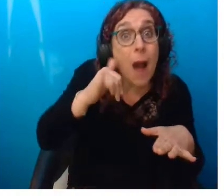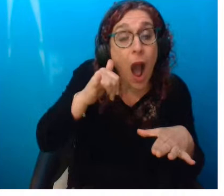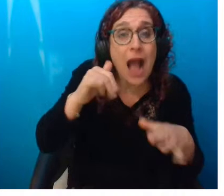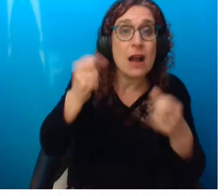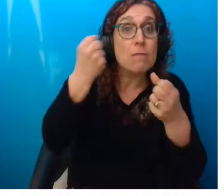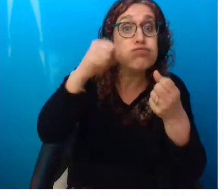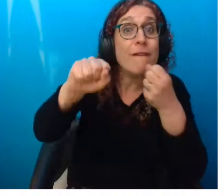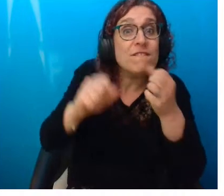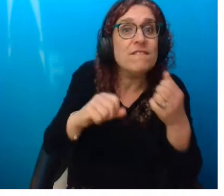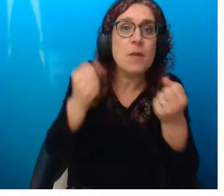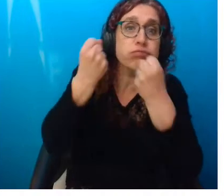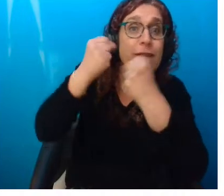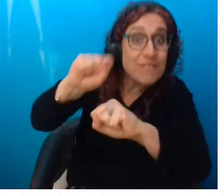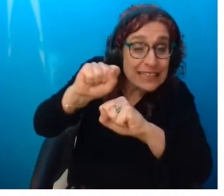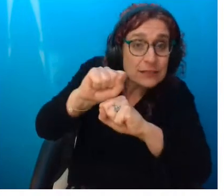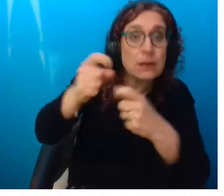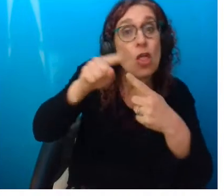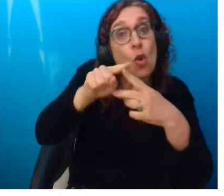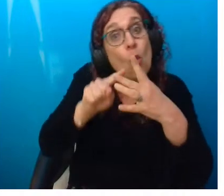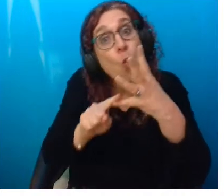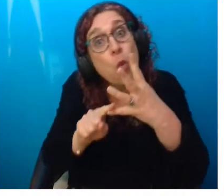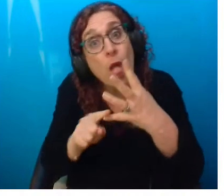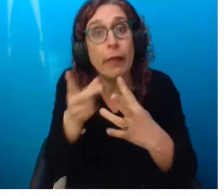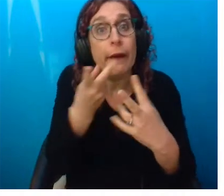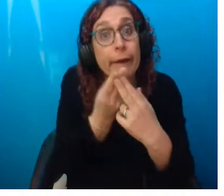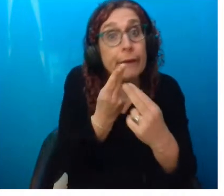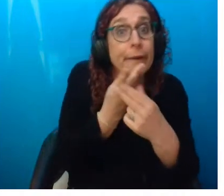and rhinitis. Next slide.